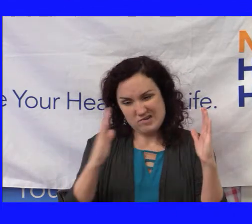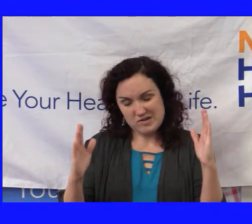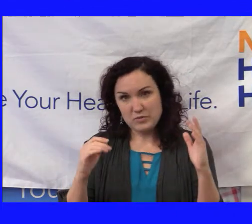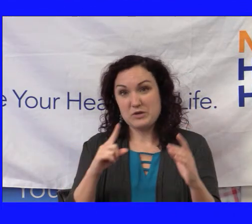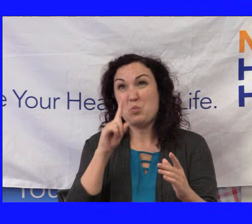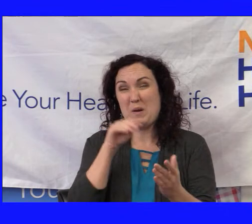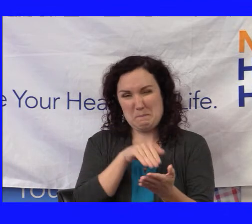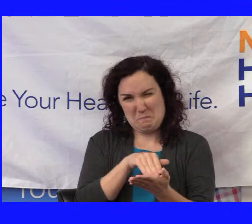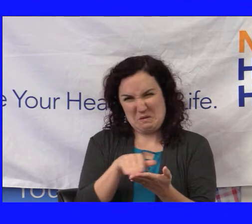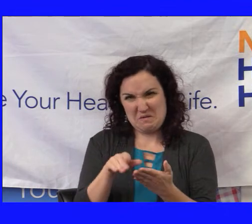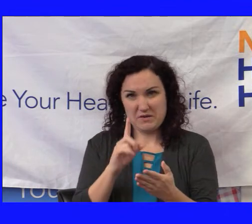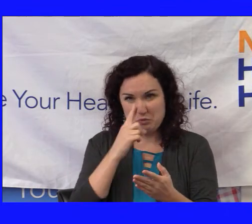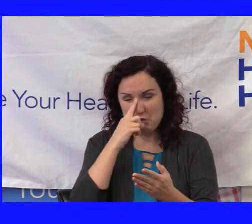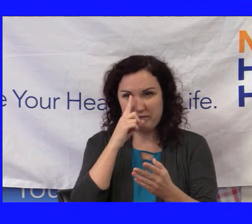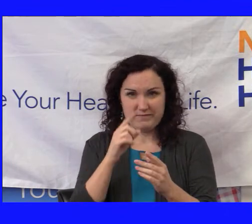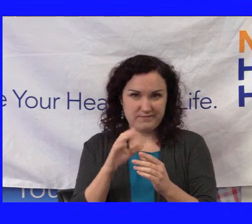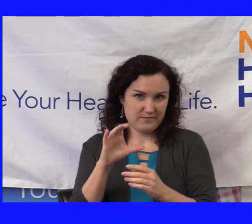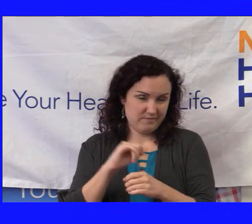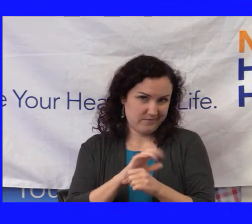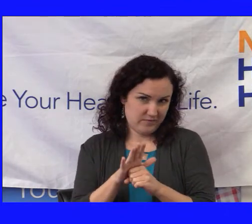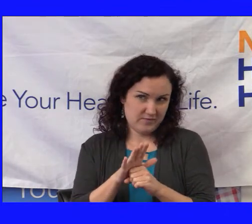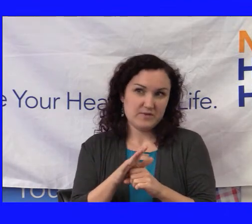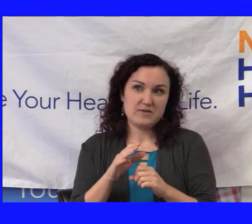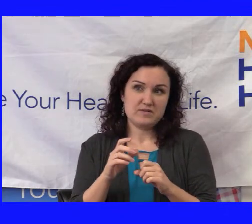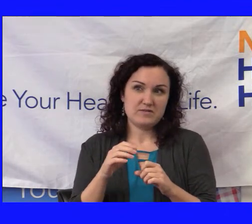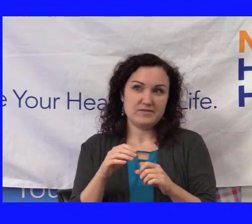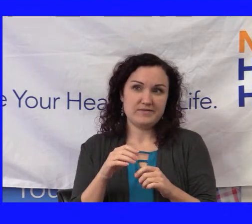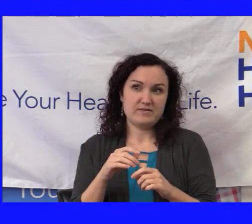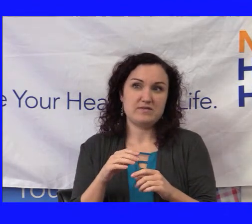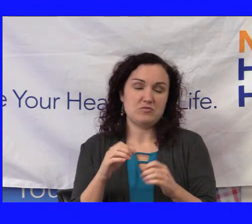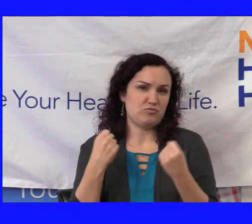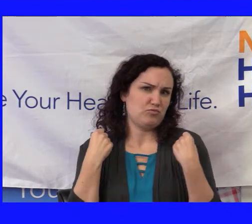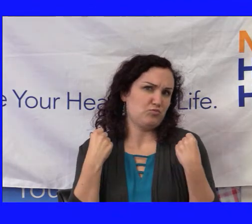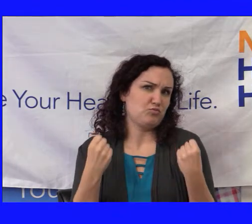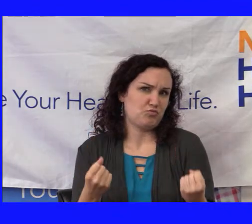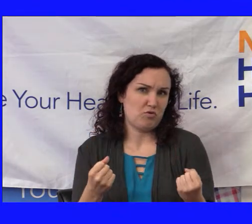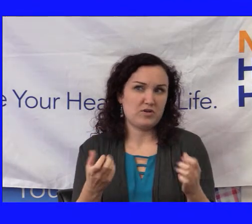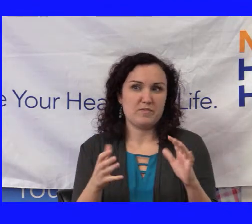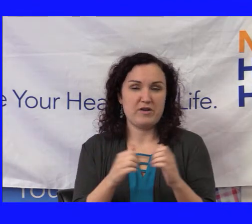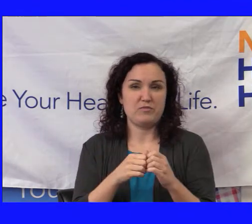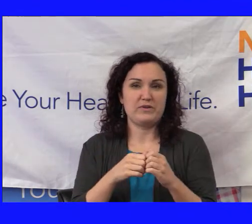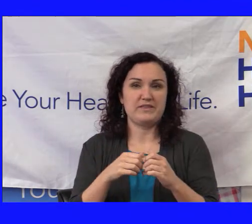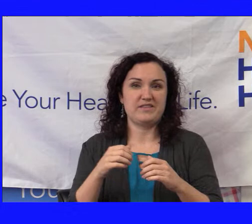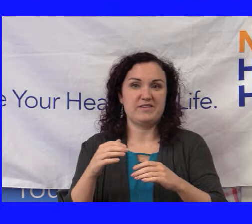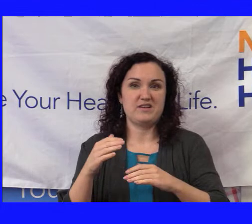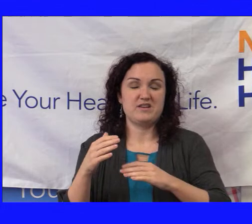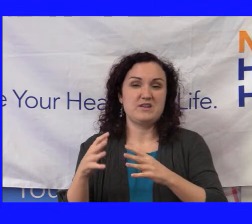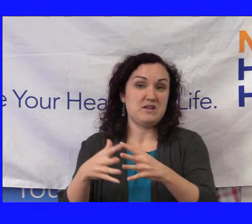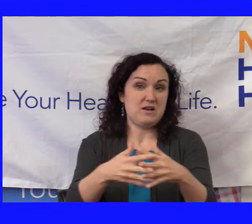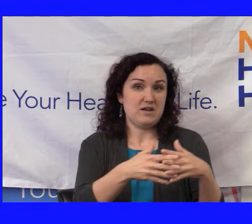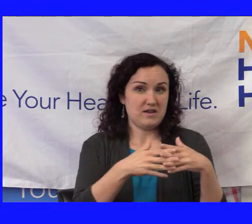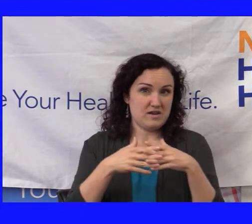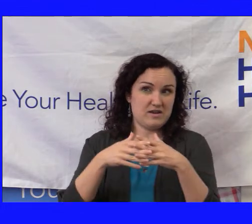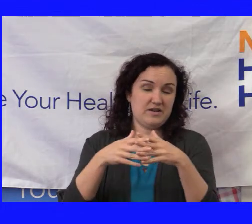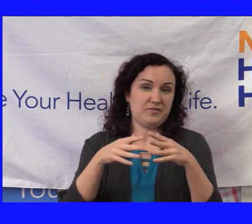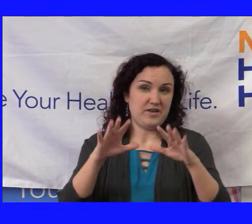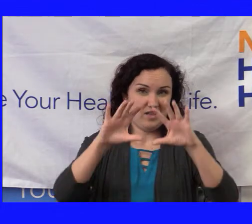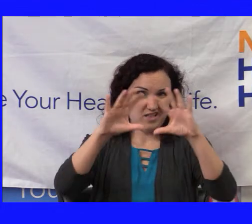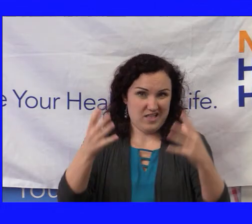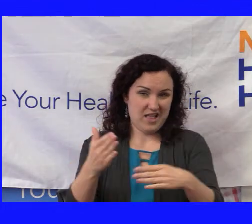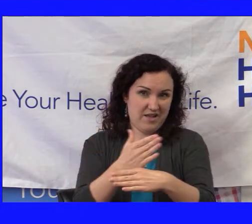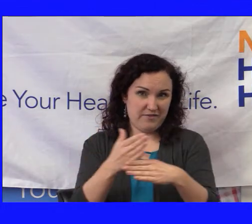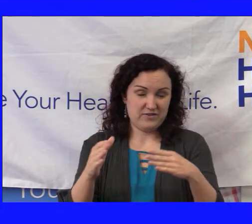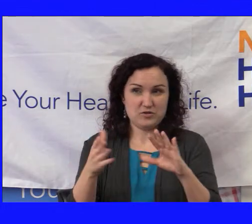Our post-acute infection rate was very strong, certainly compared to the national average and the state average. And